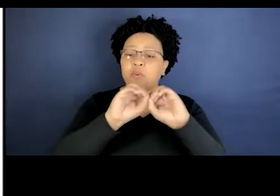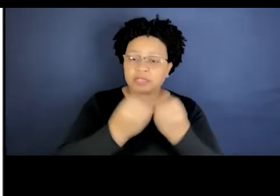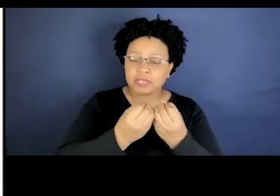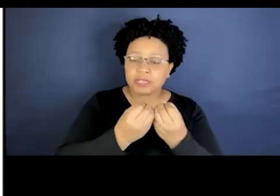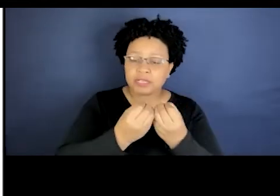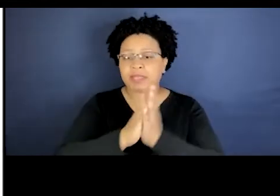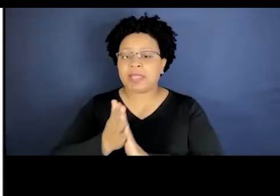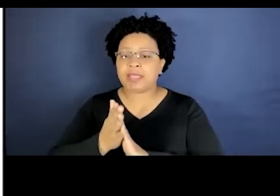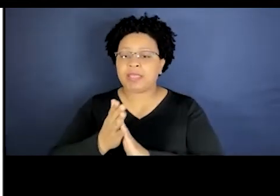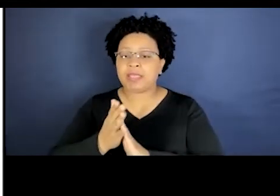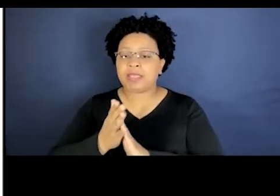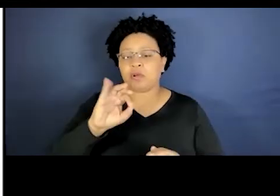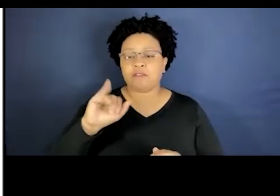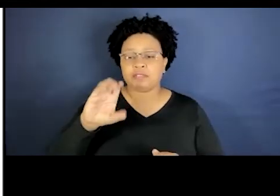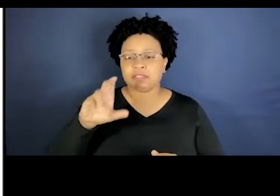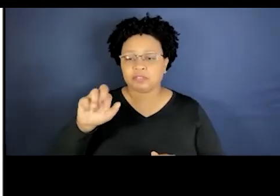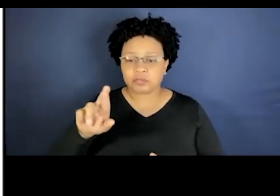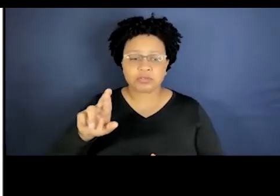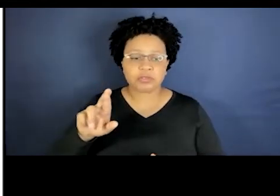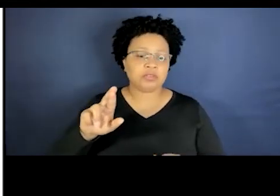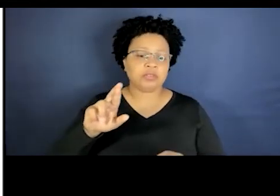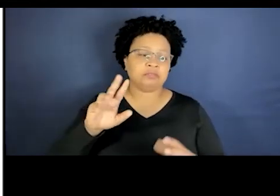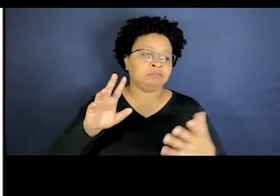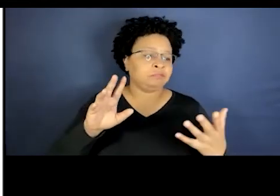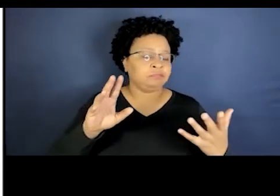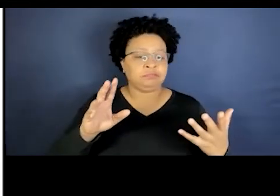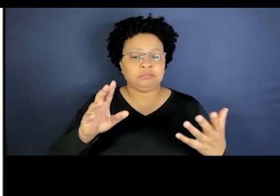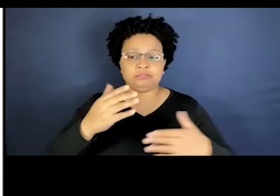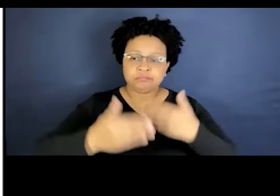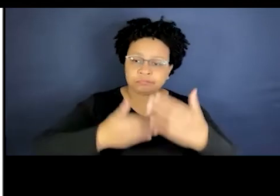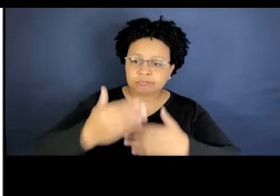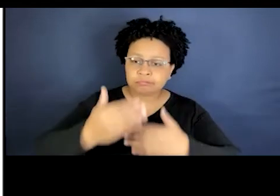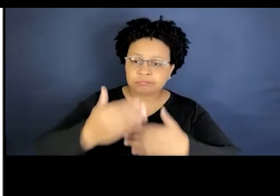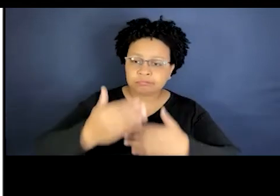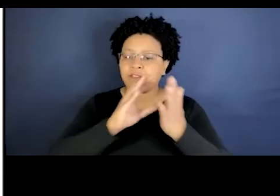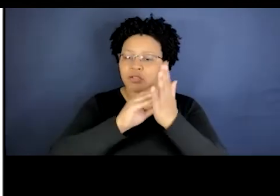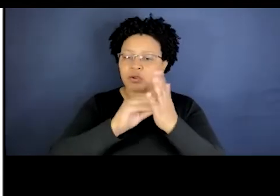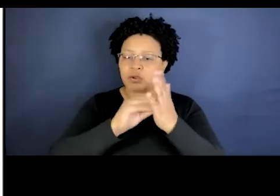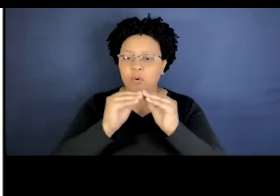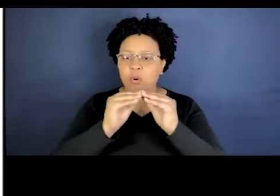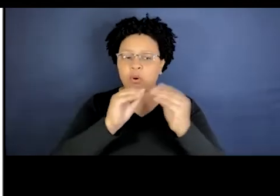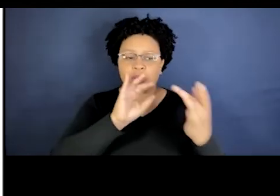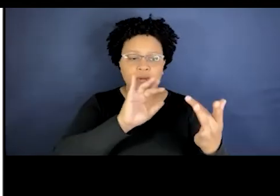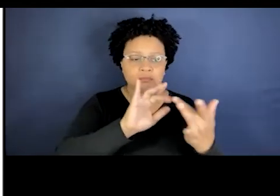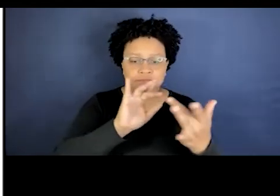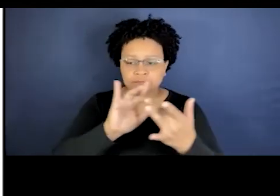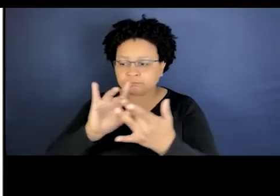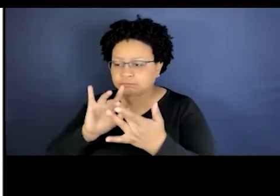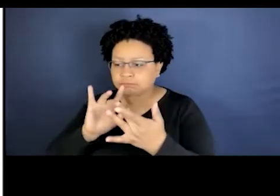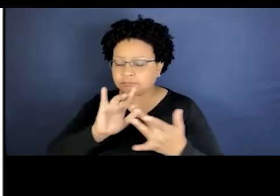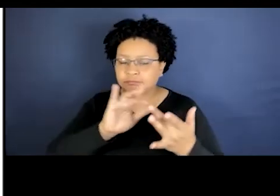And along the way, what I've learned is the more you network, the more information you get from professionals